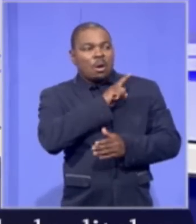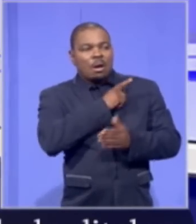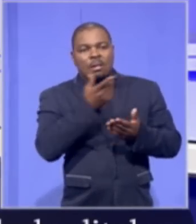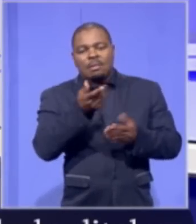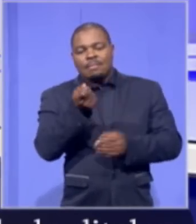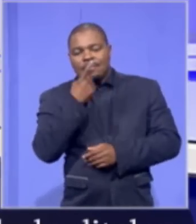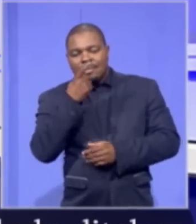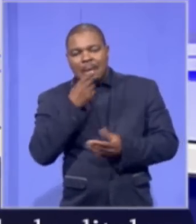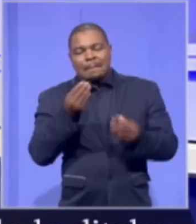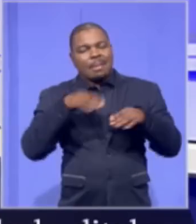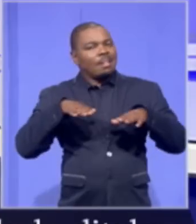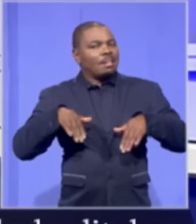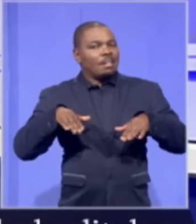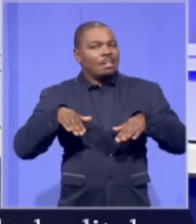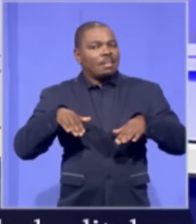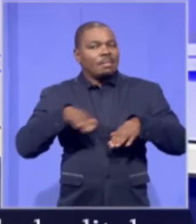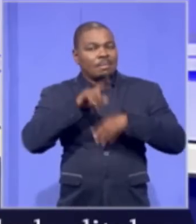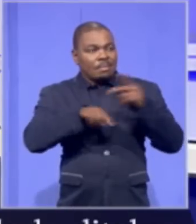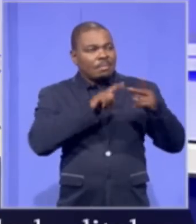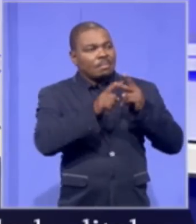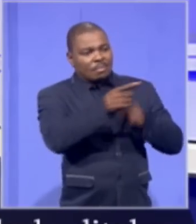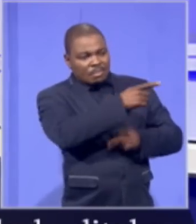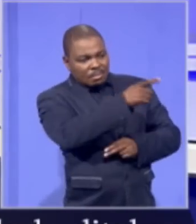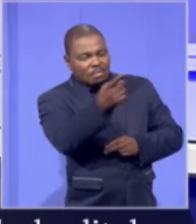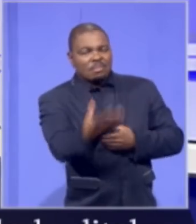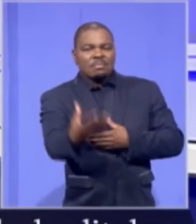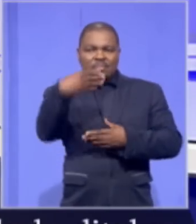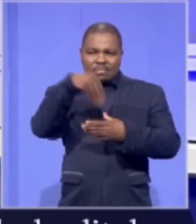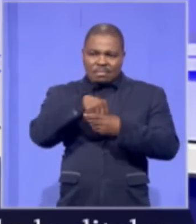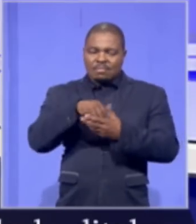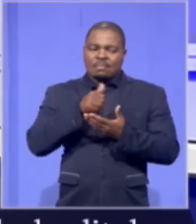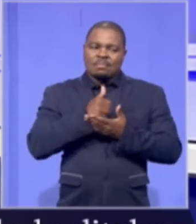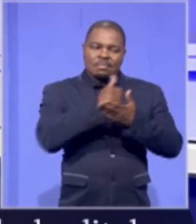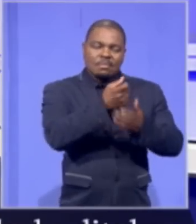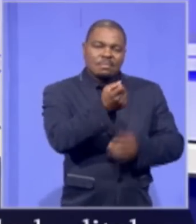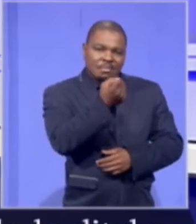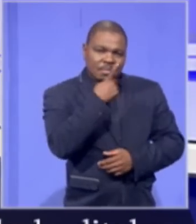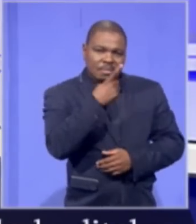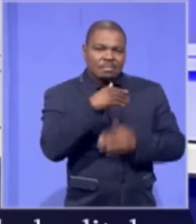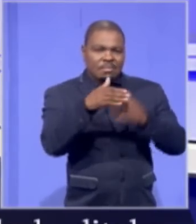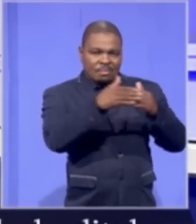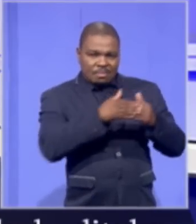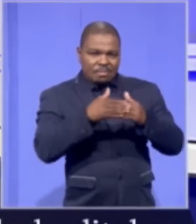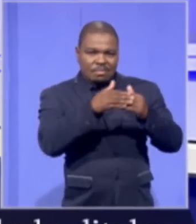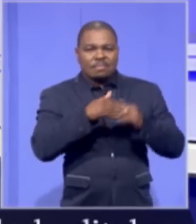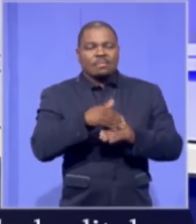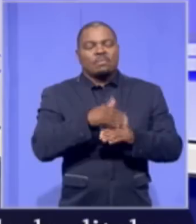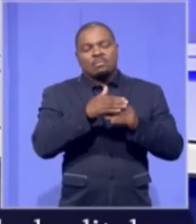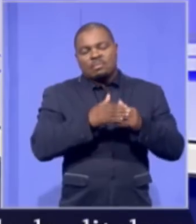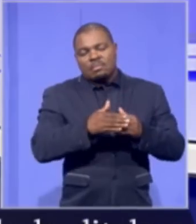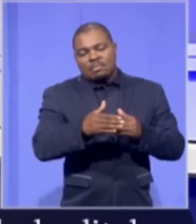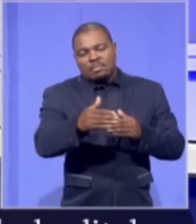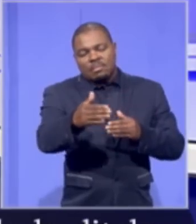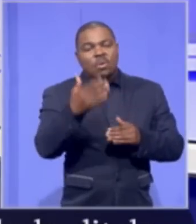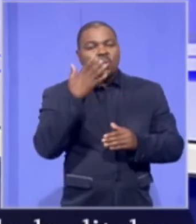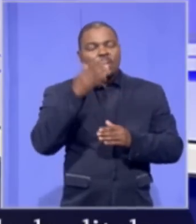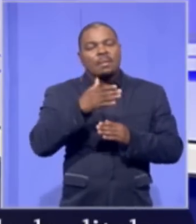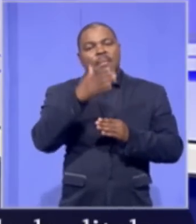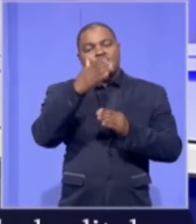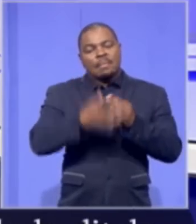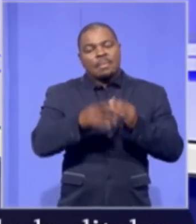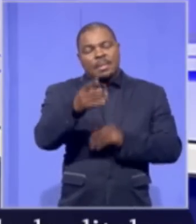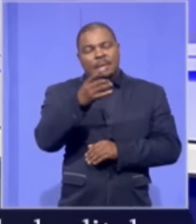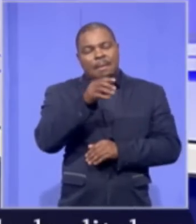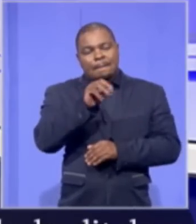amogelego thušo ya kalafo gore le bona ba hwetše thušo ya dihlare le tlhokomelo go ya mafelelong a